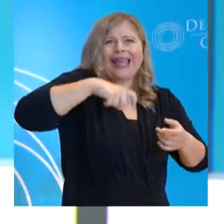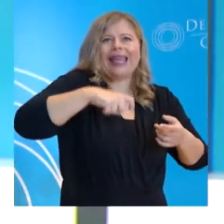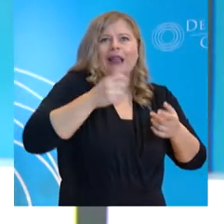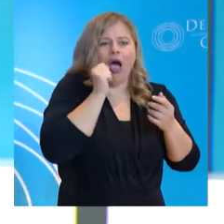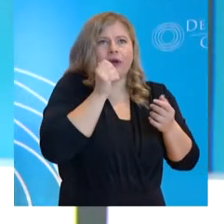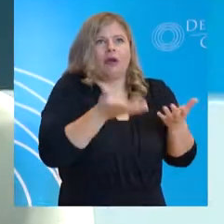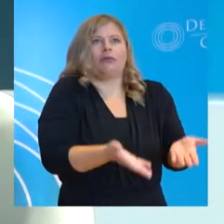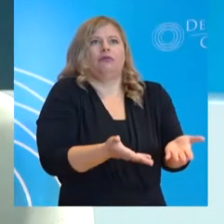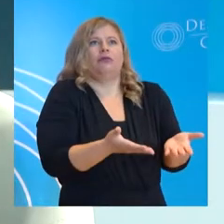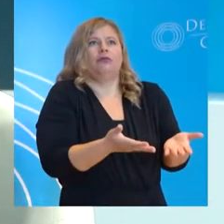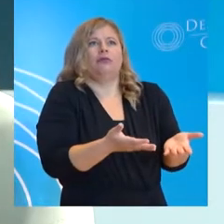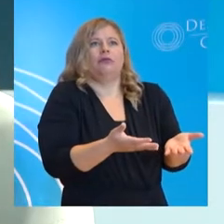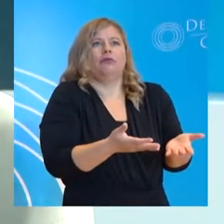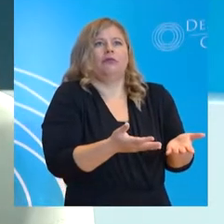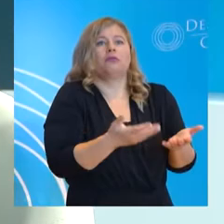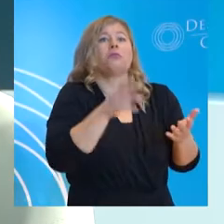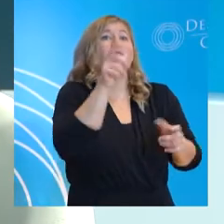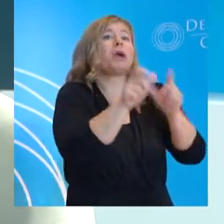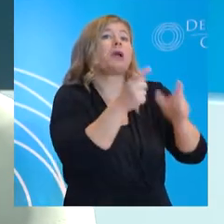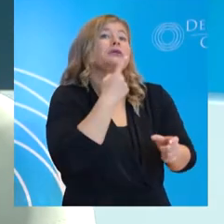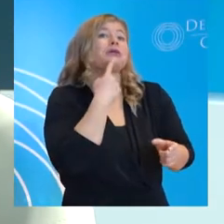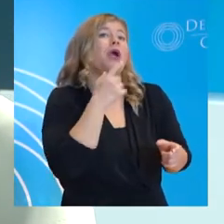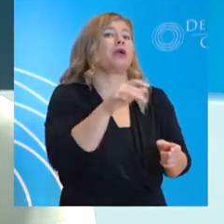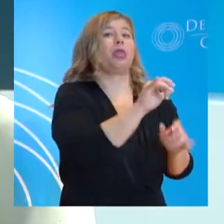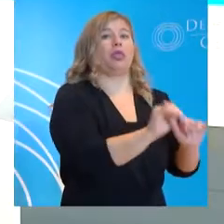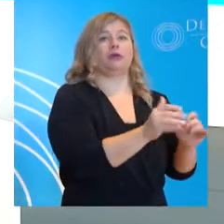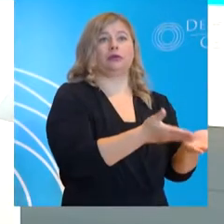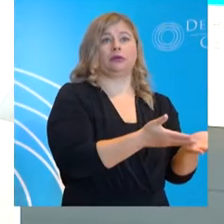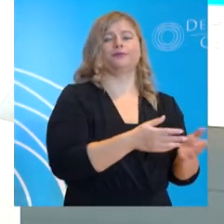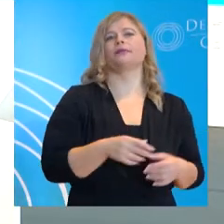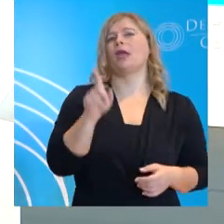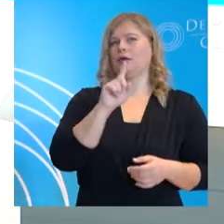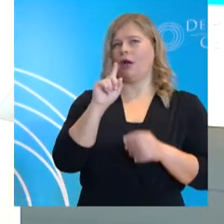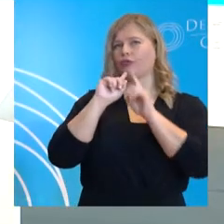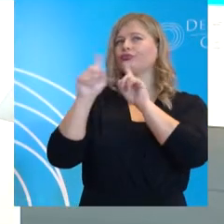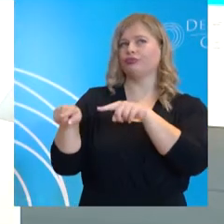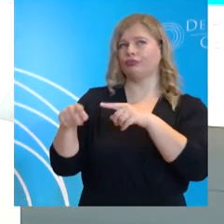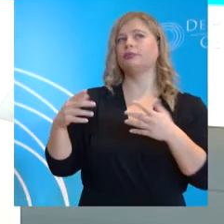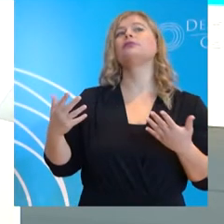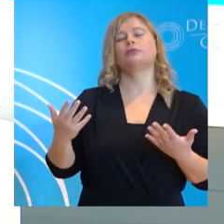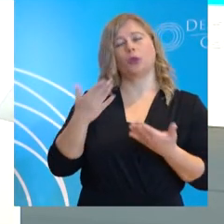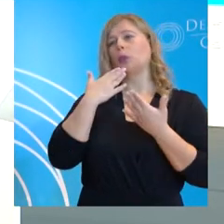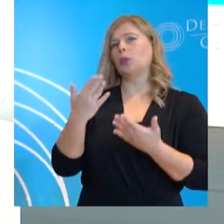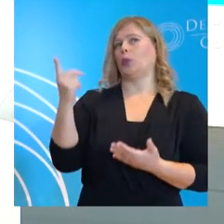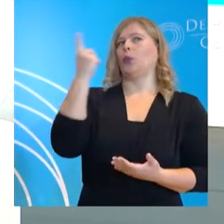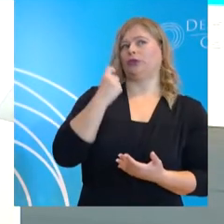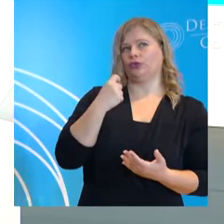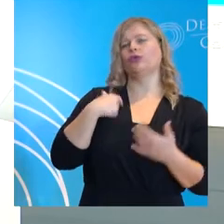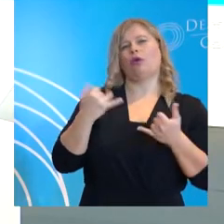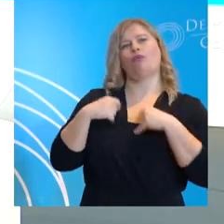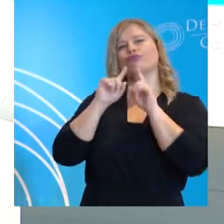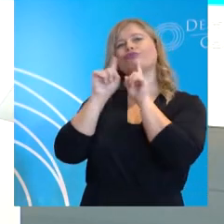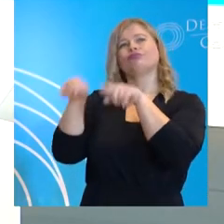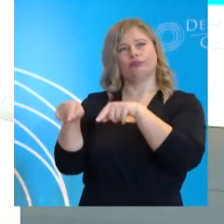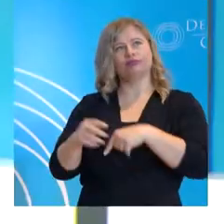have other demands for this money? Well, I think it's a very fair question. I would answer that these are long-term